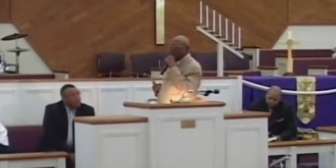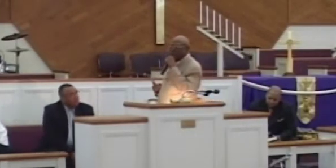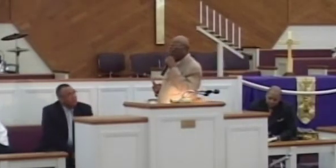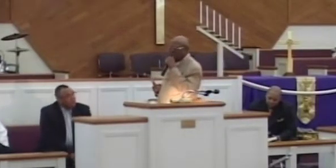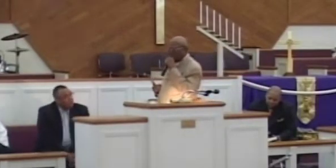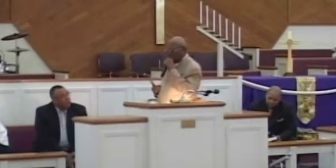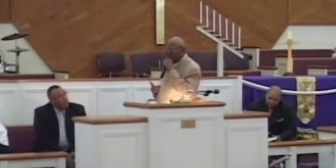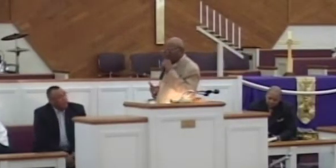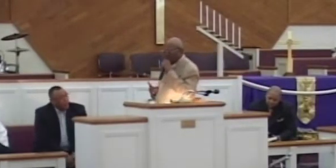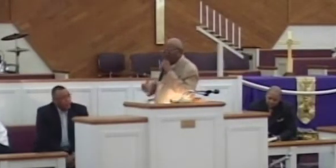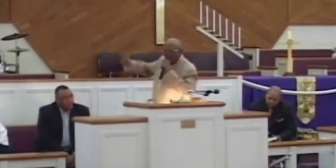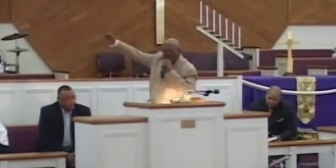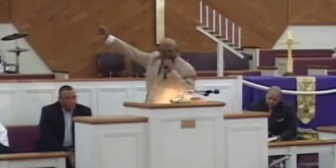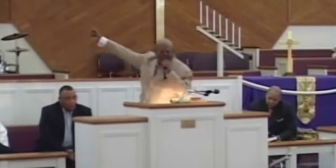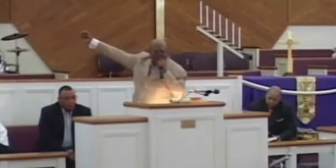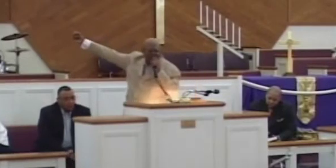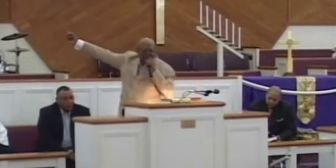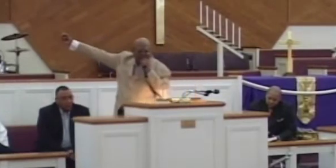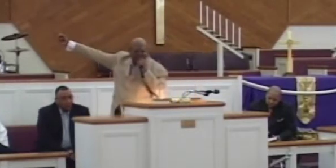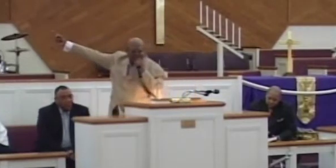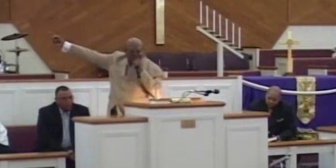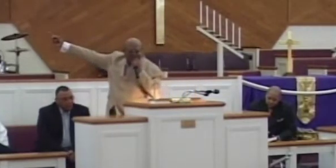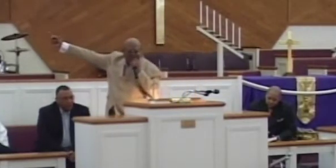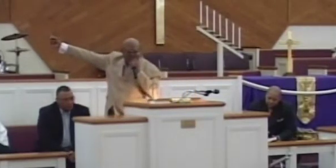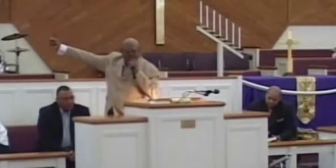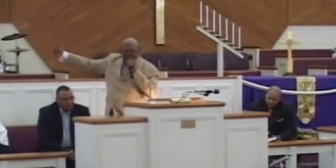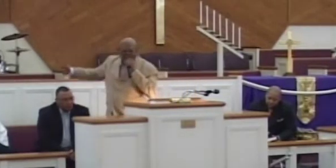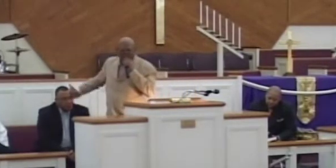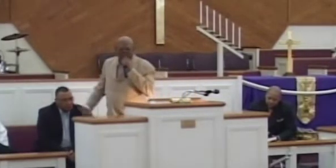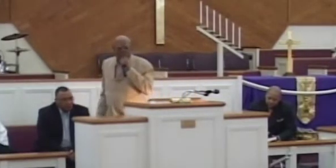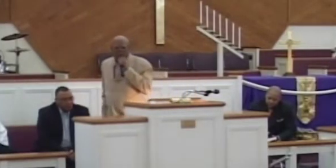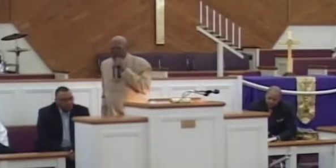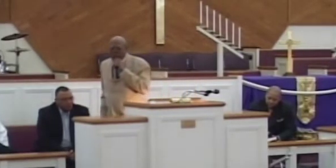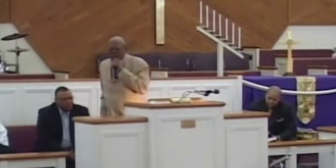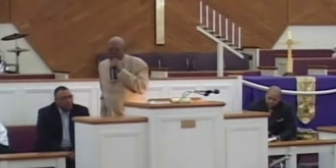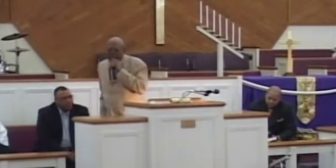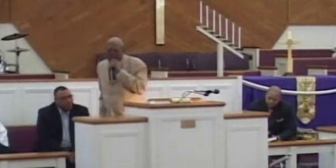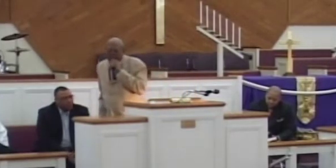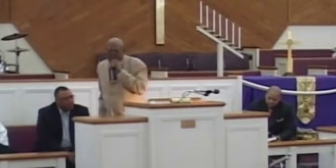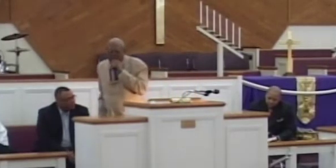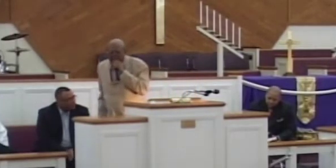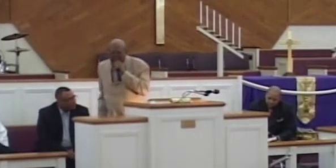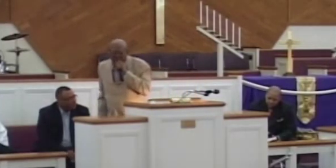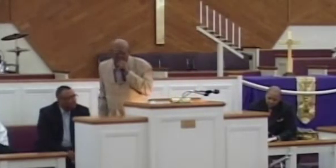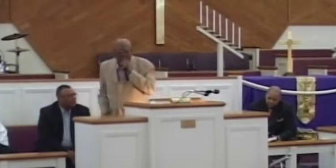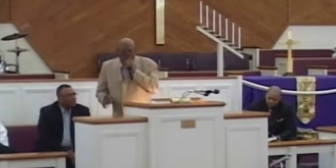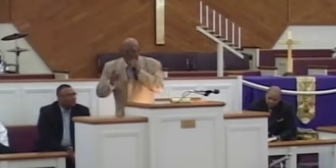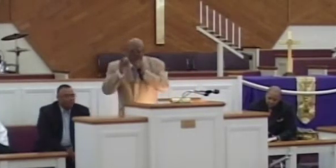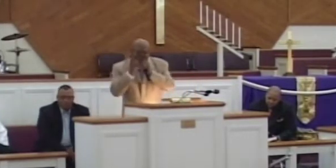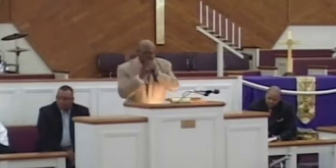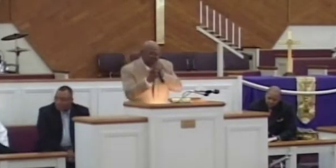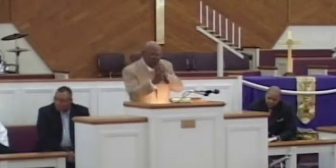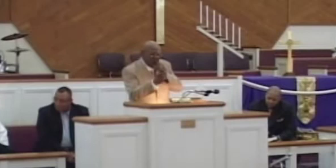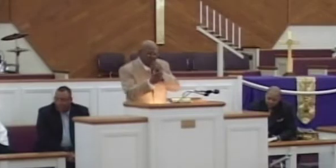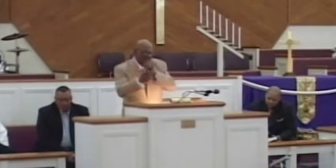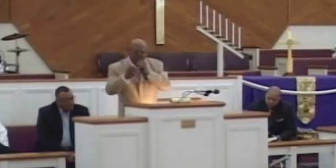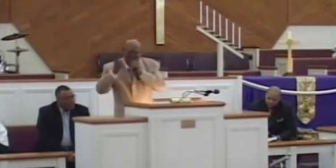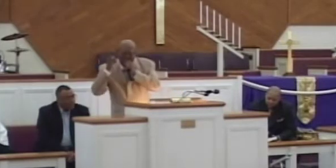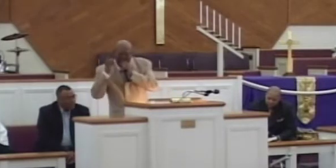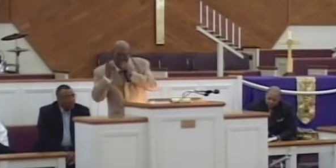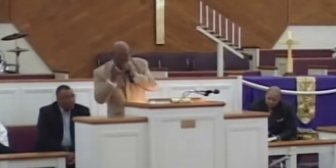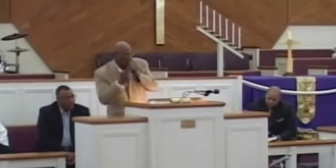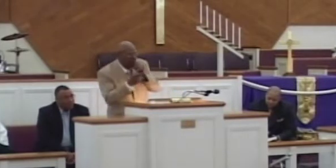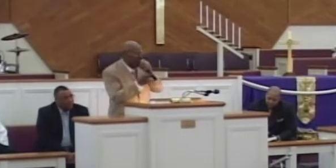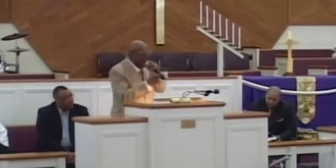my preparation for my future. This is why you don't get upset when you're burdened,